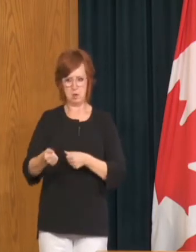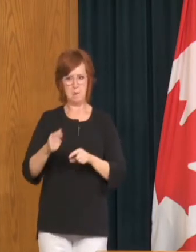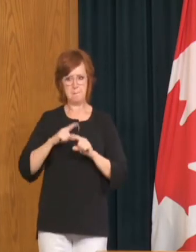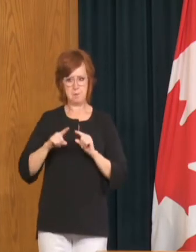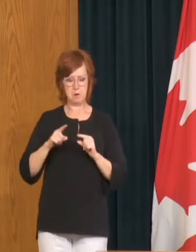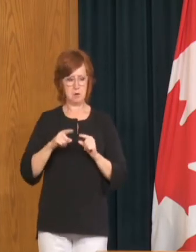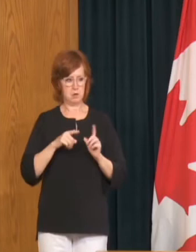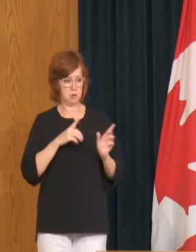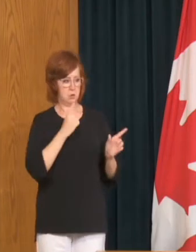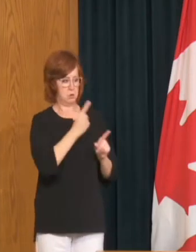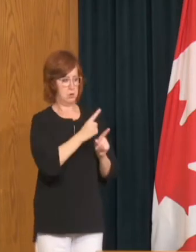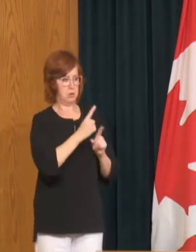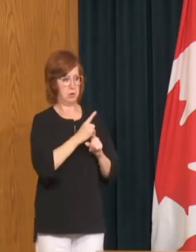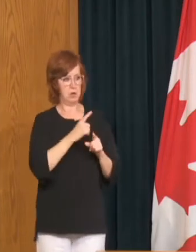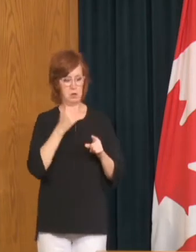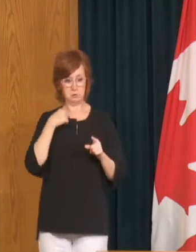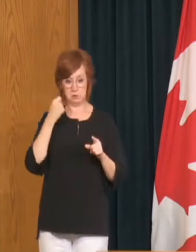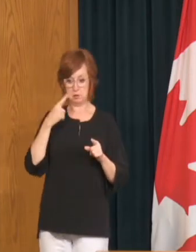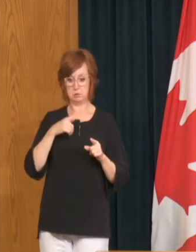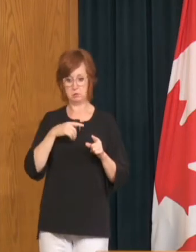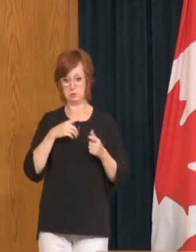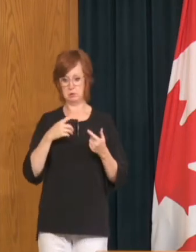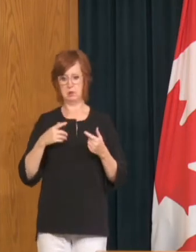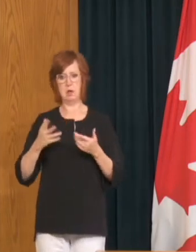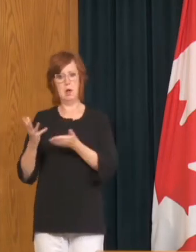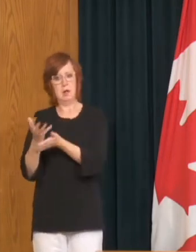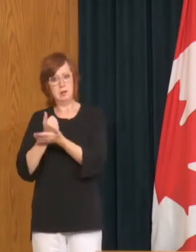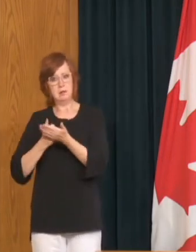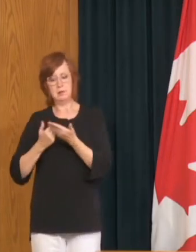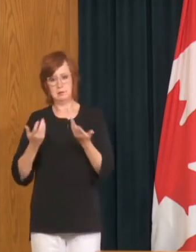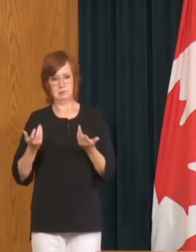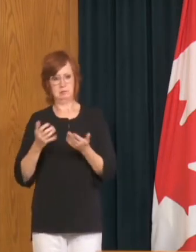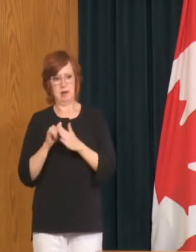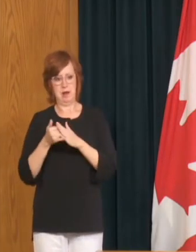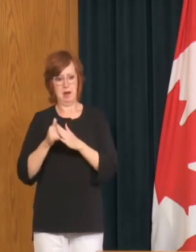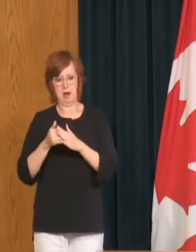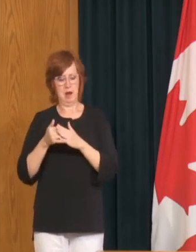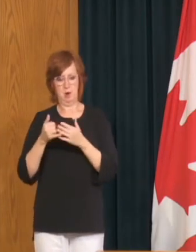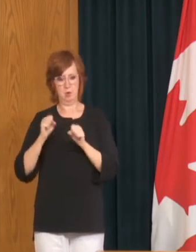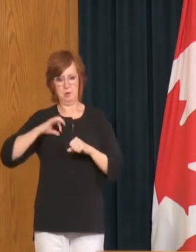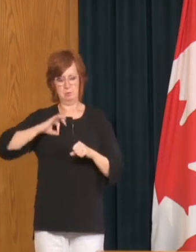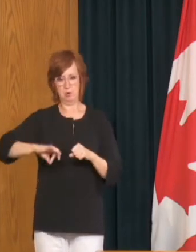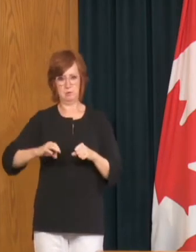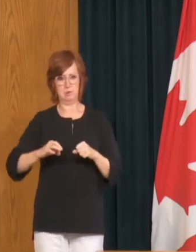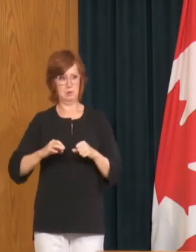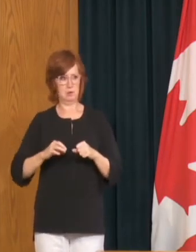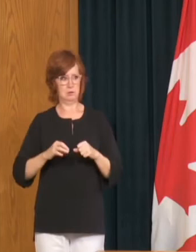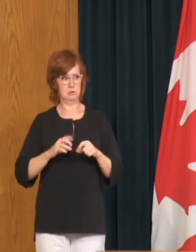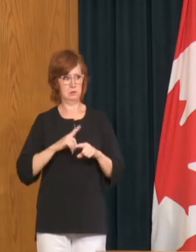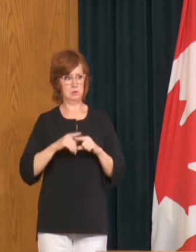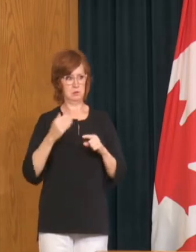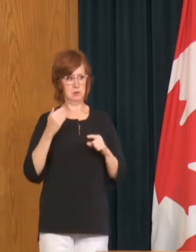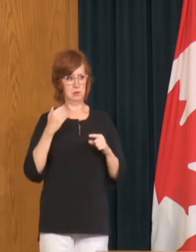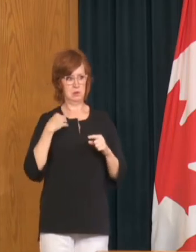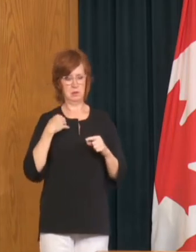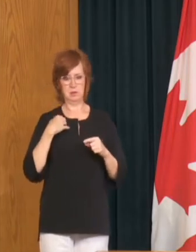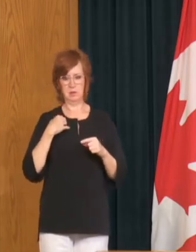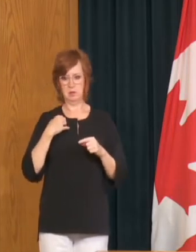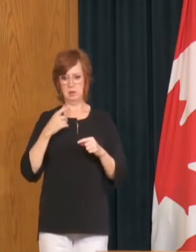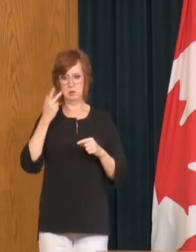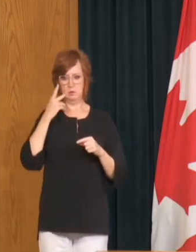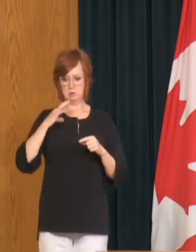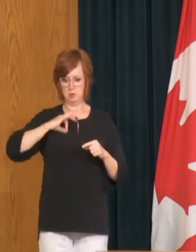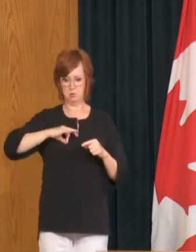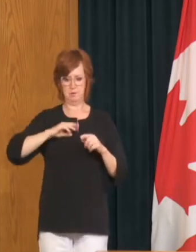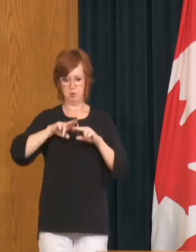you don't know is revenue. No, the variables of revenue, right? Yeah. And I think we saw that in this budget that was introduced. It was ridiculous, quite obviously, in terms of the revenue drop that you